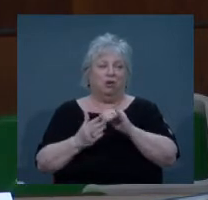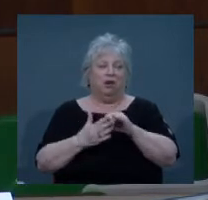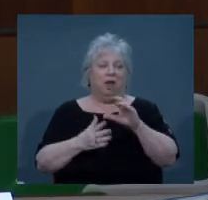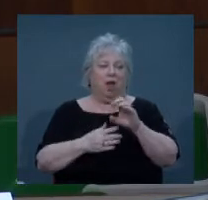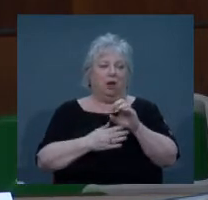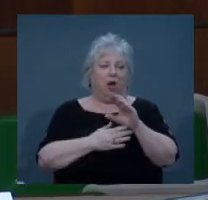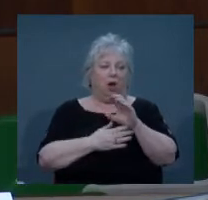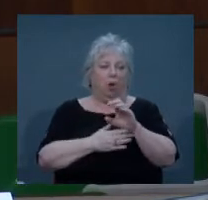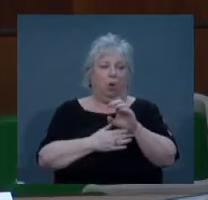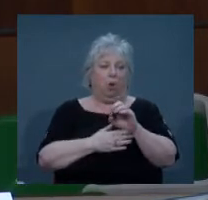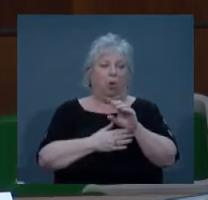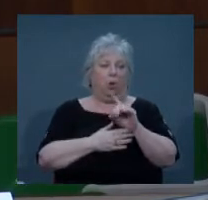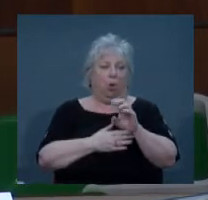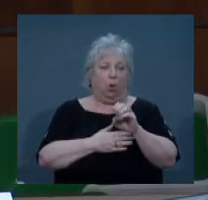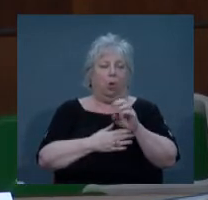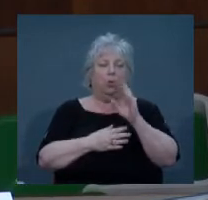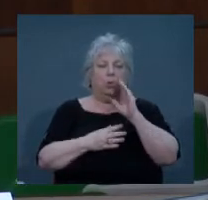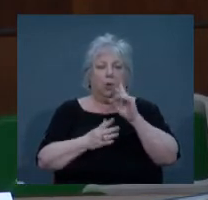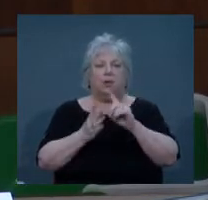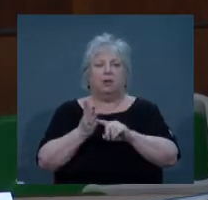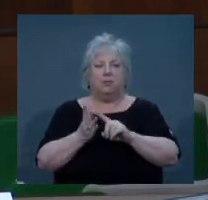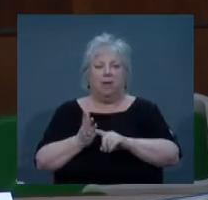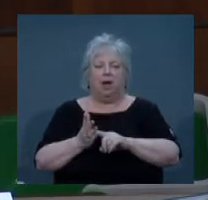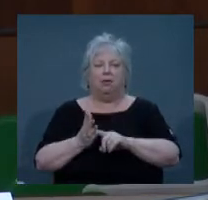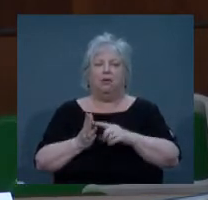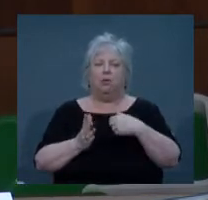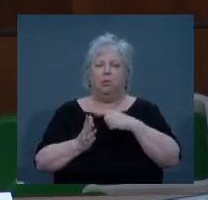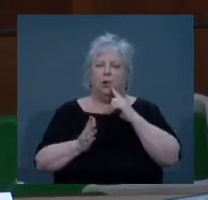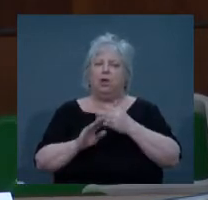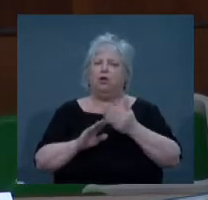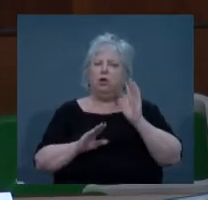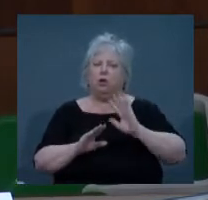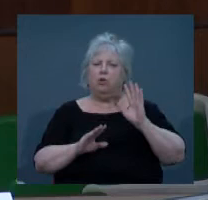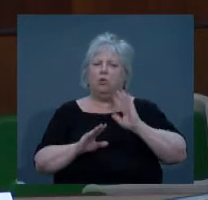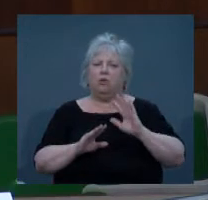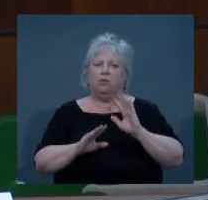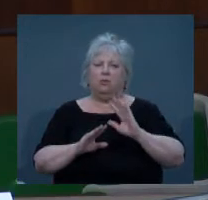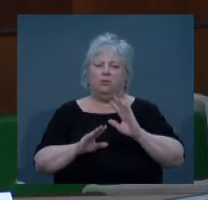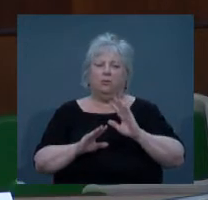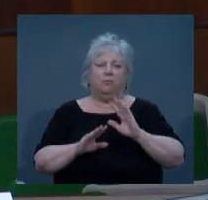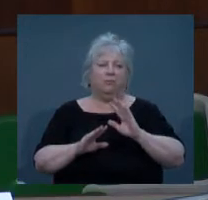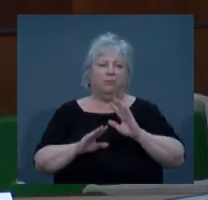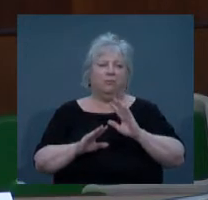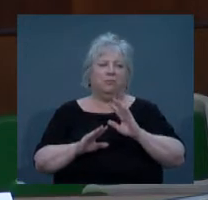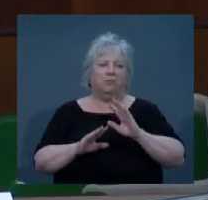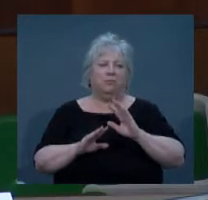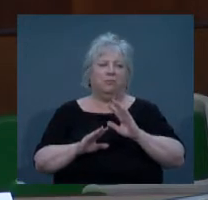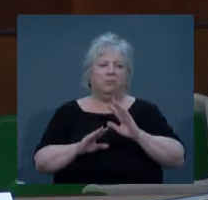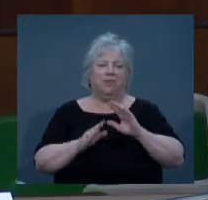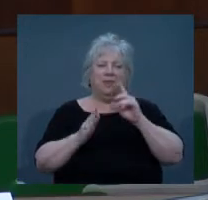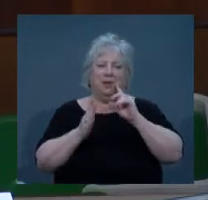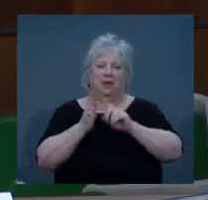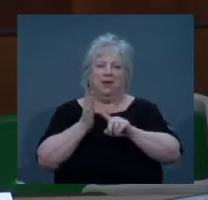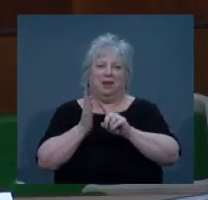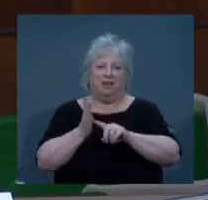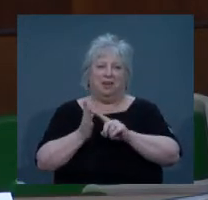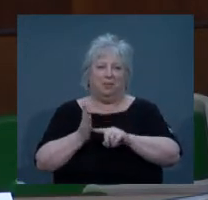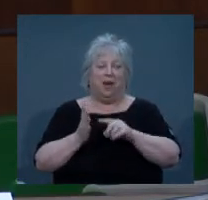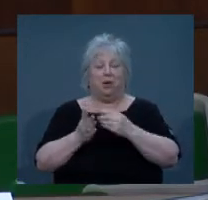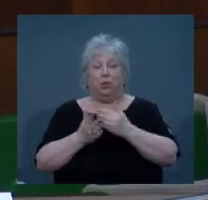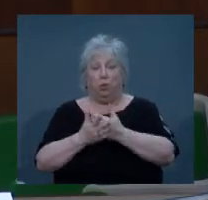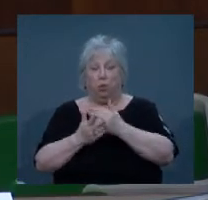would inspect. So did we used to inspect? Did we inspect